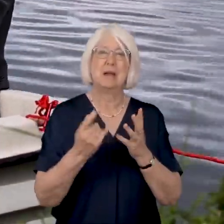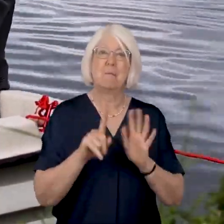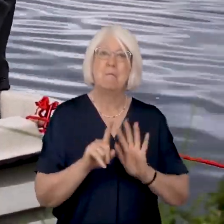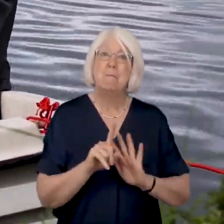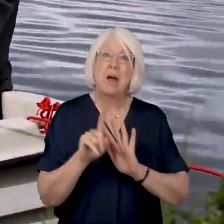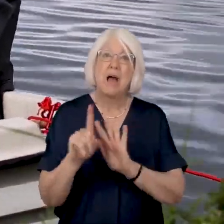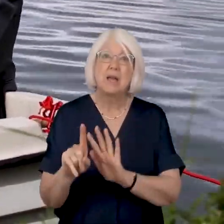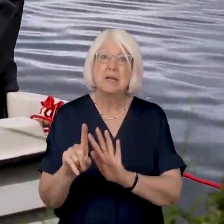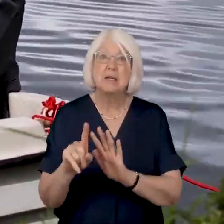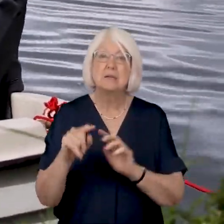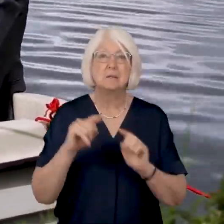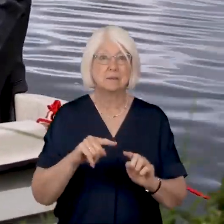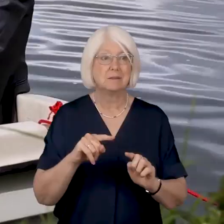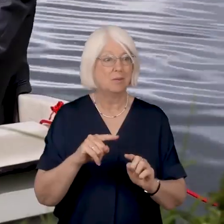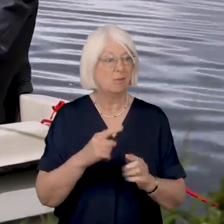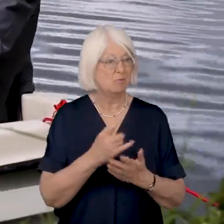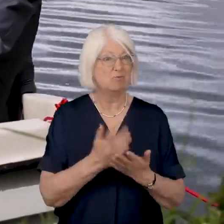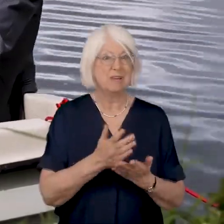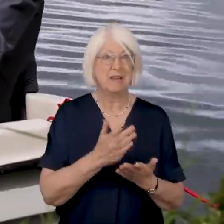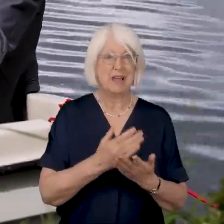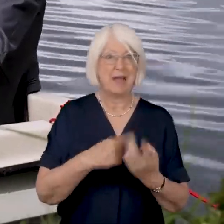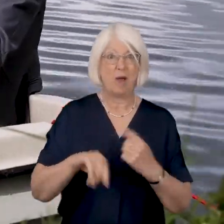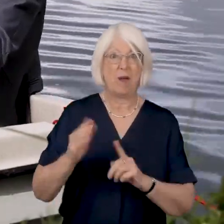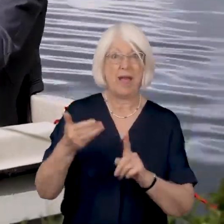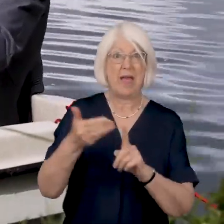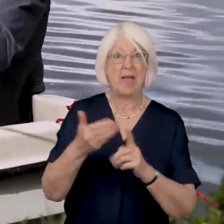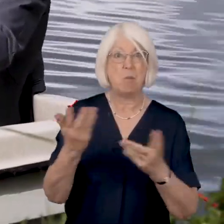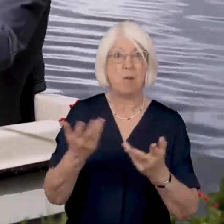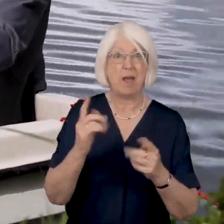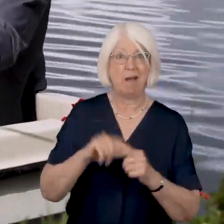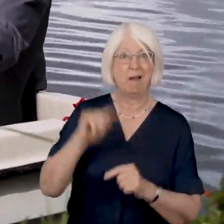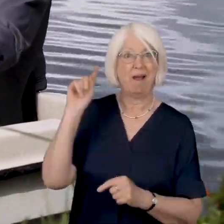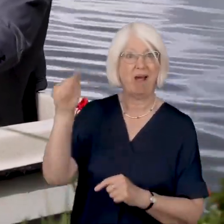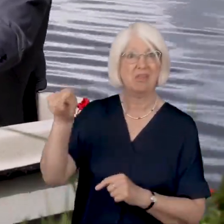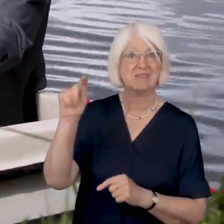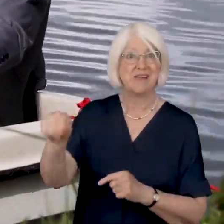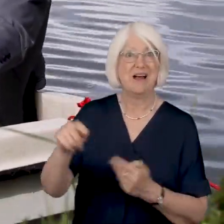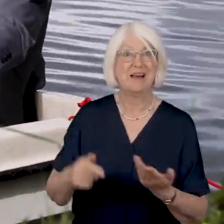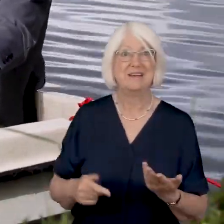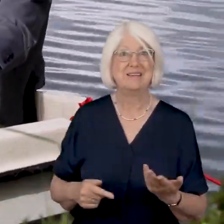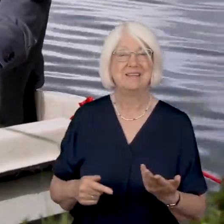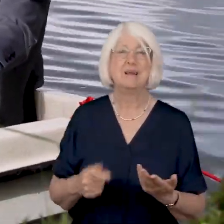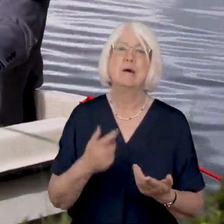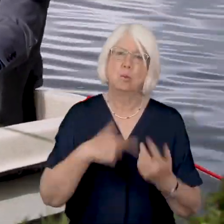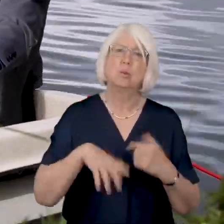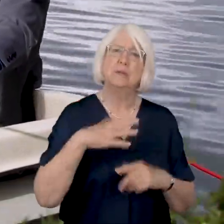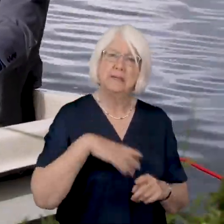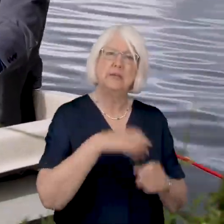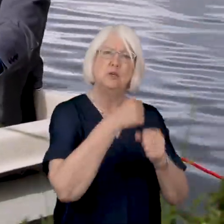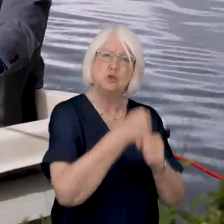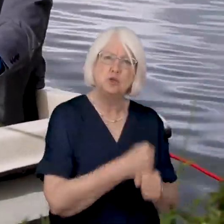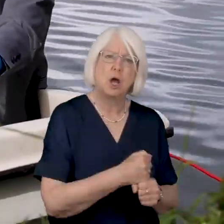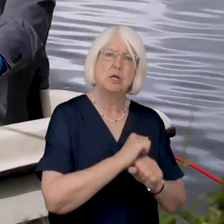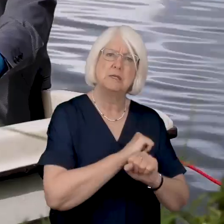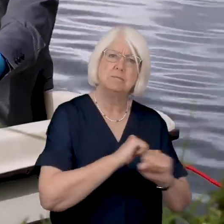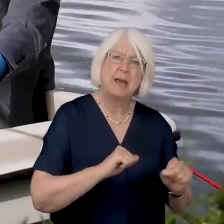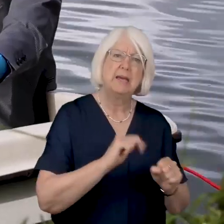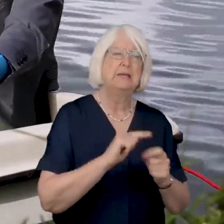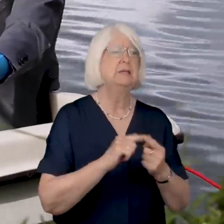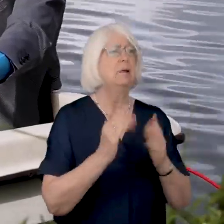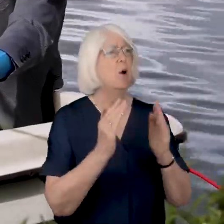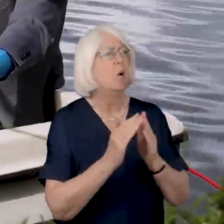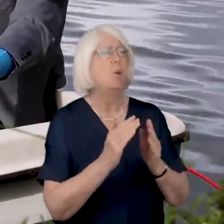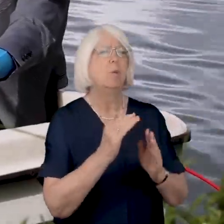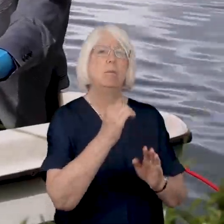with, we're all about the other side of the lake. You need ministry in the other spaces too, so the church space, homes, public,